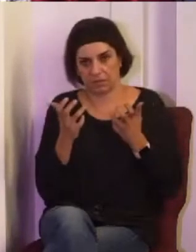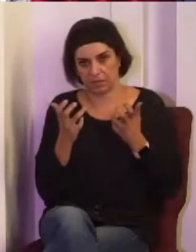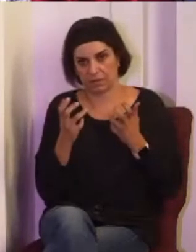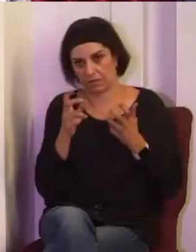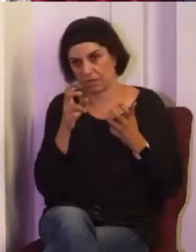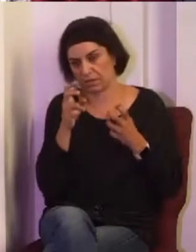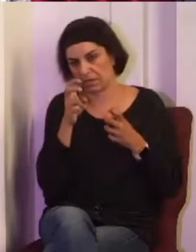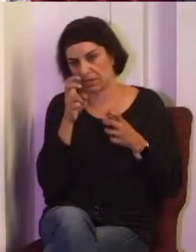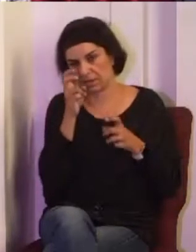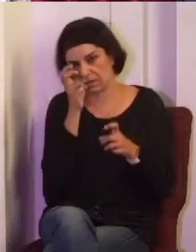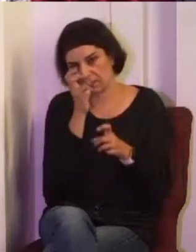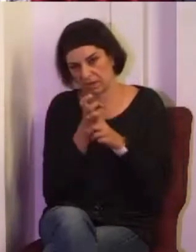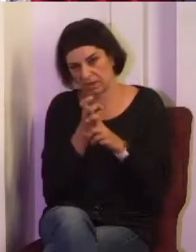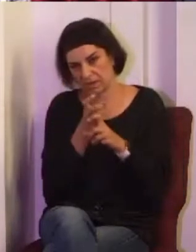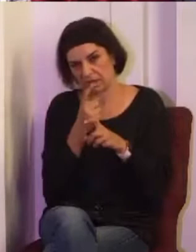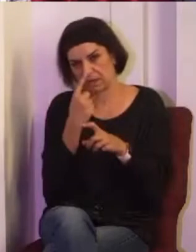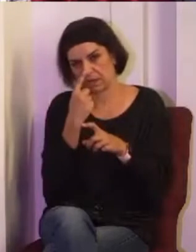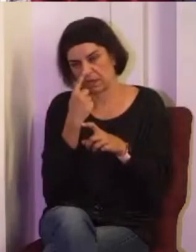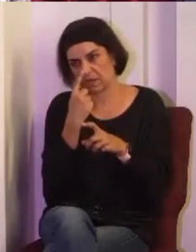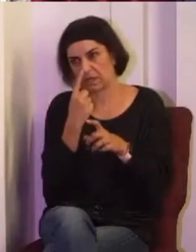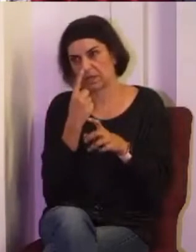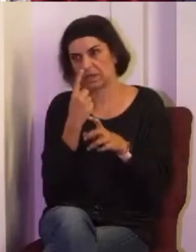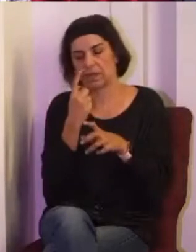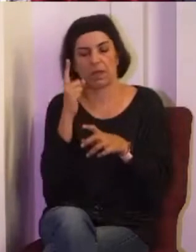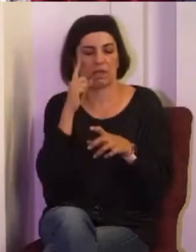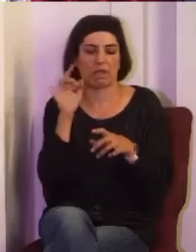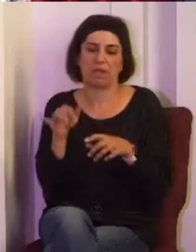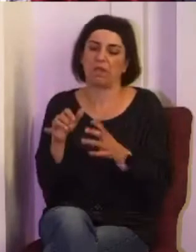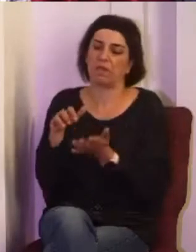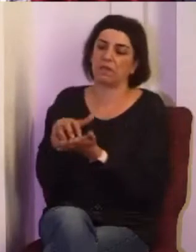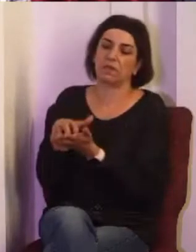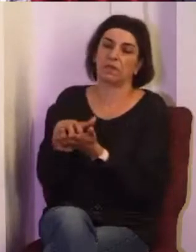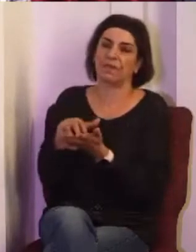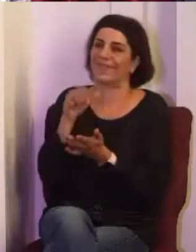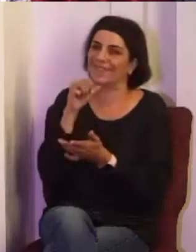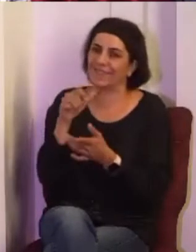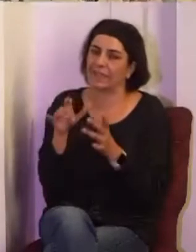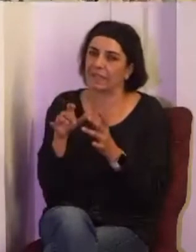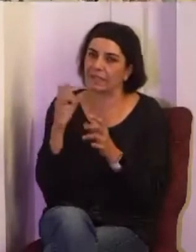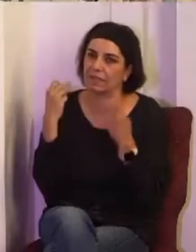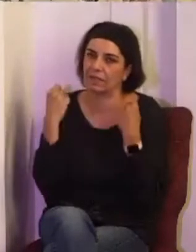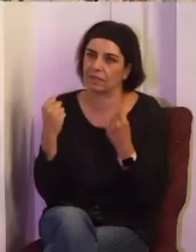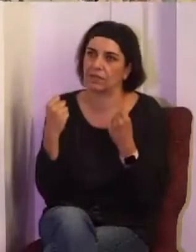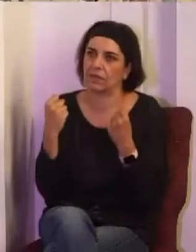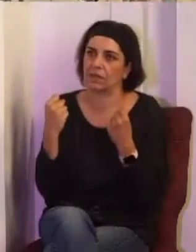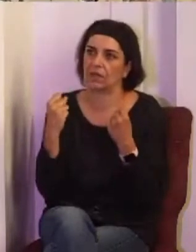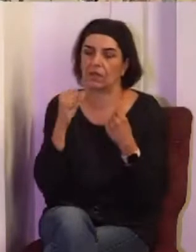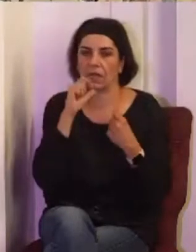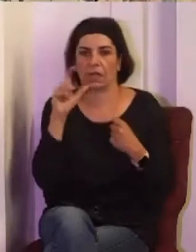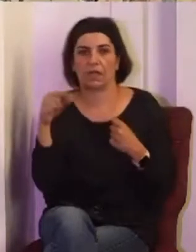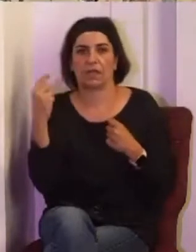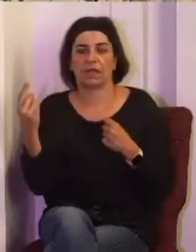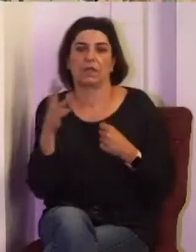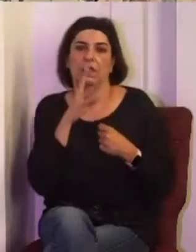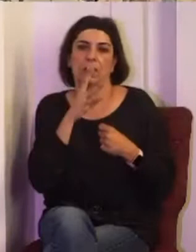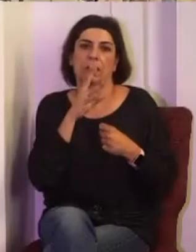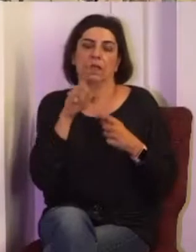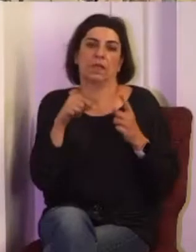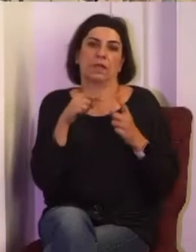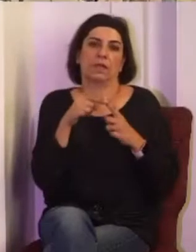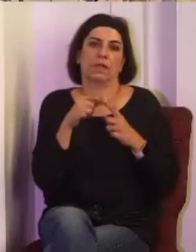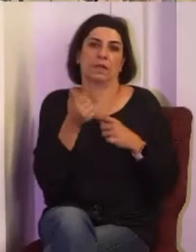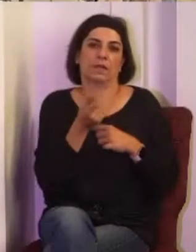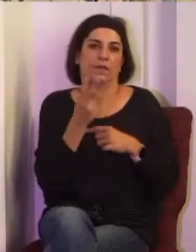they thought that was appearing weak instead of strong. See, I'm not just talking about a few thousand years